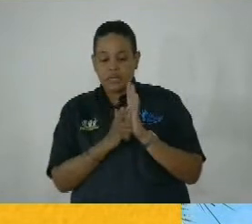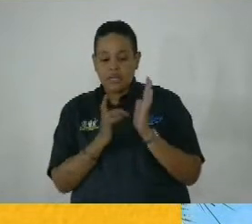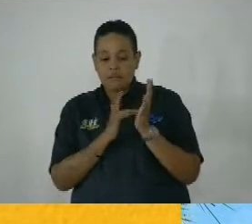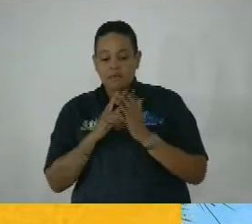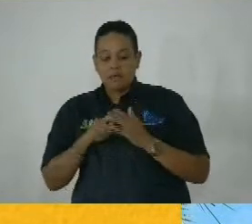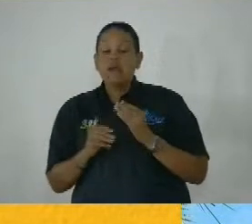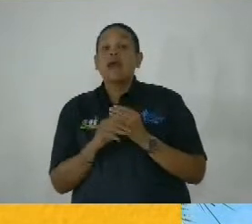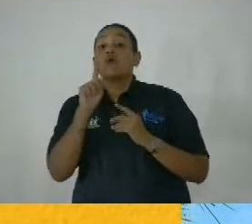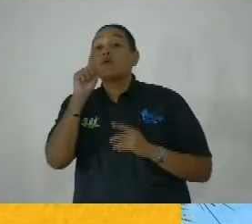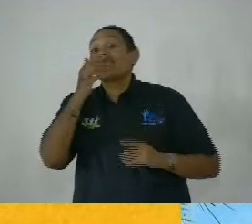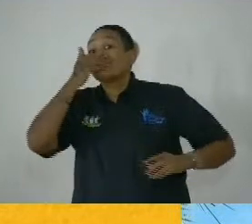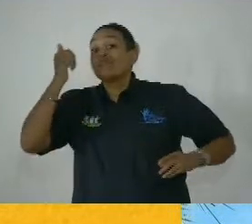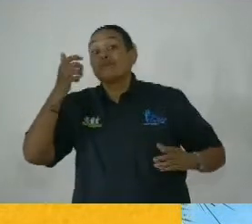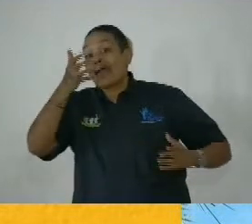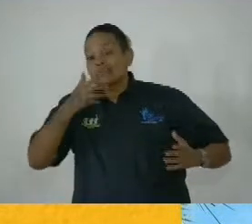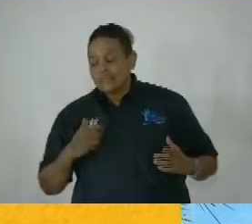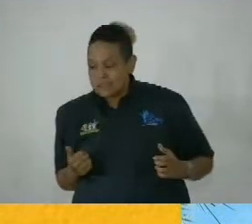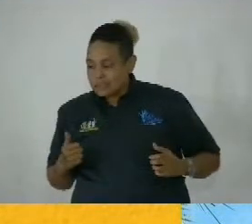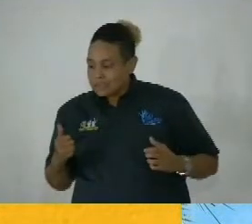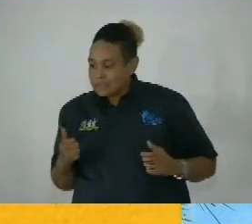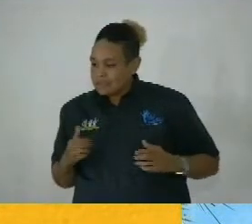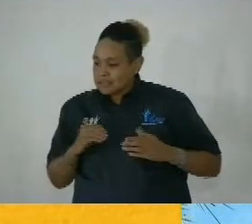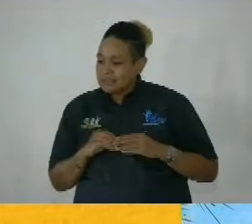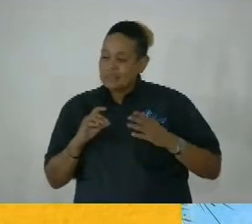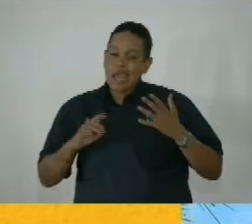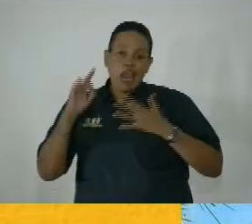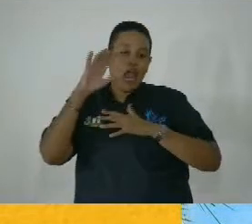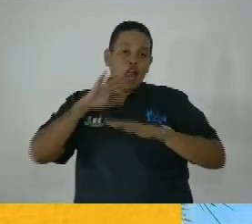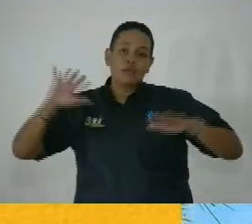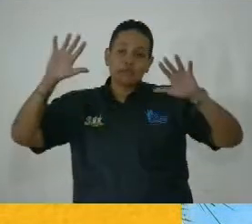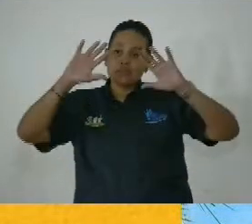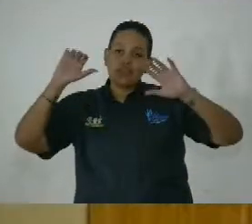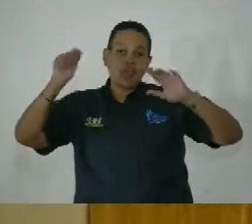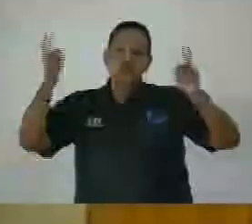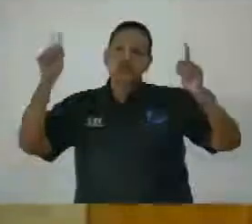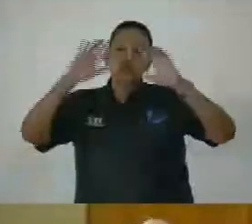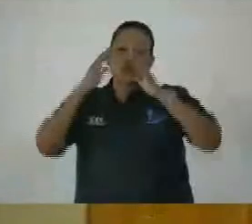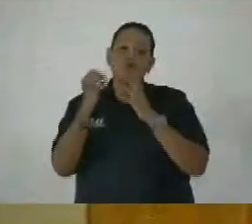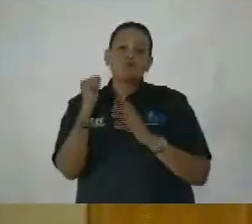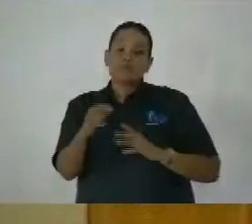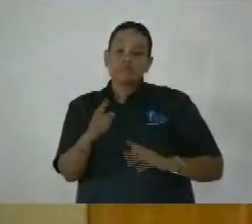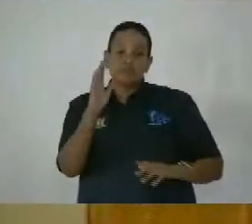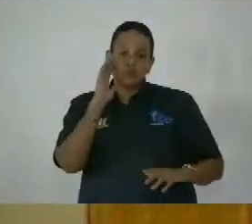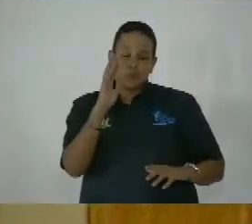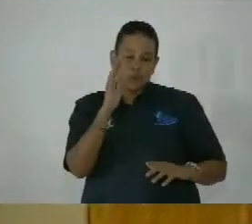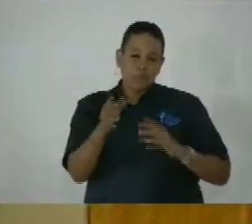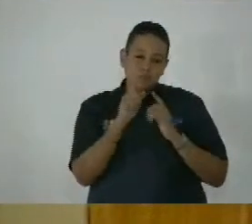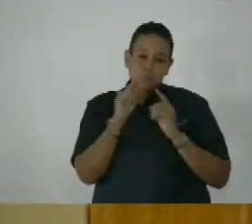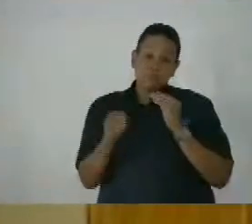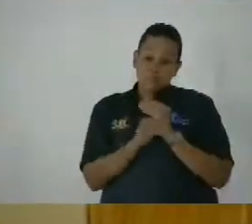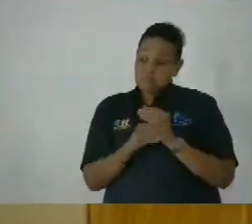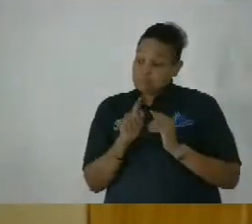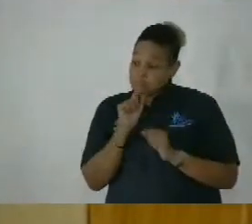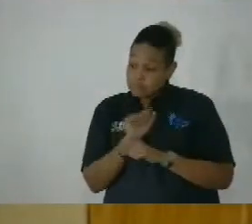certainly one of the best of anywhere, which will ensure